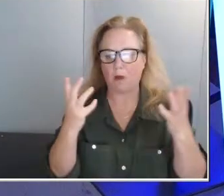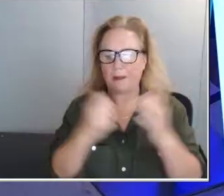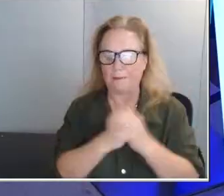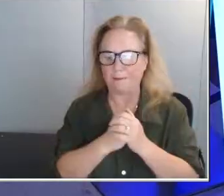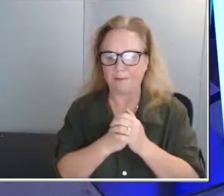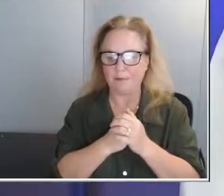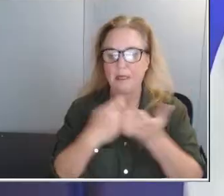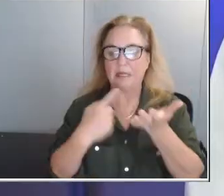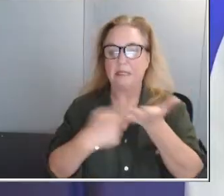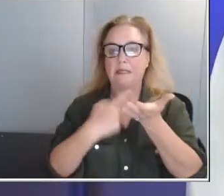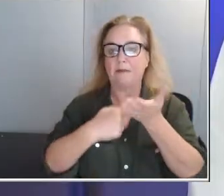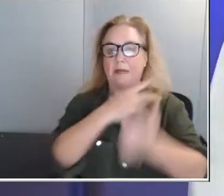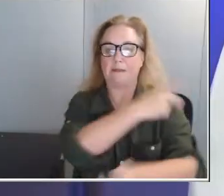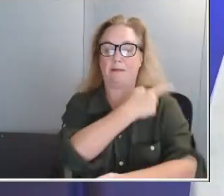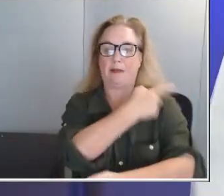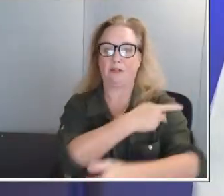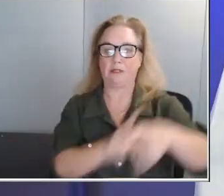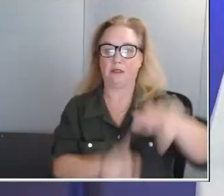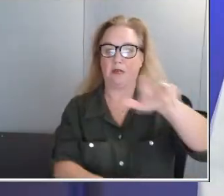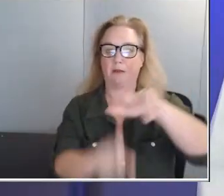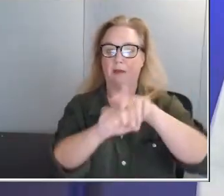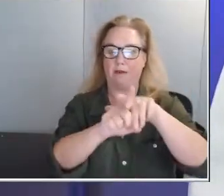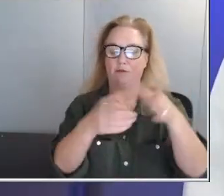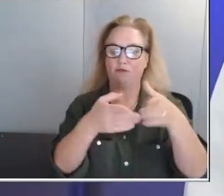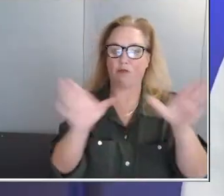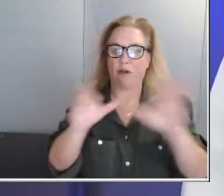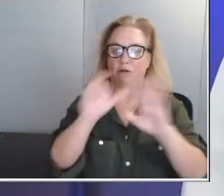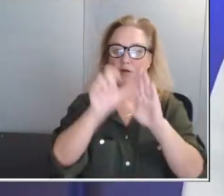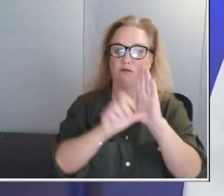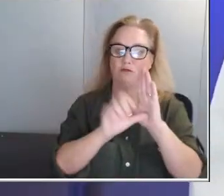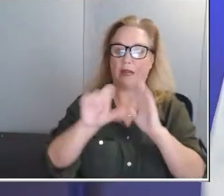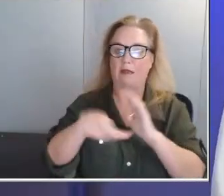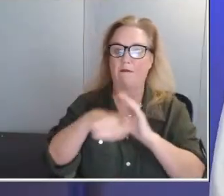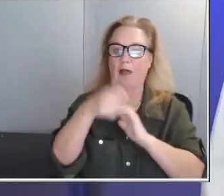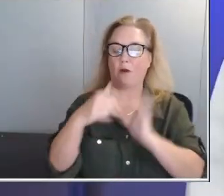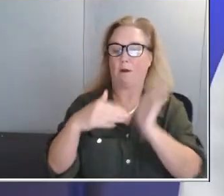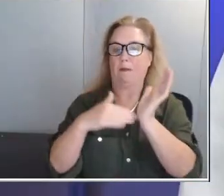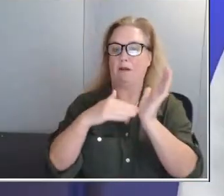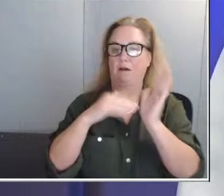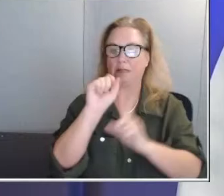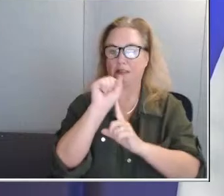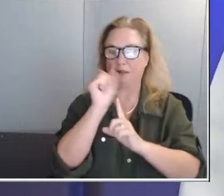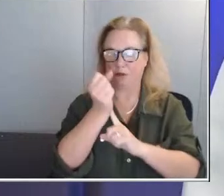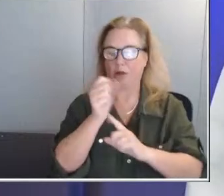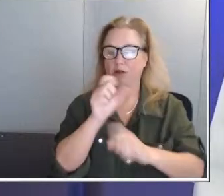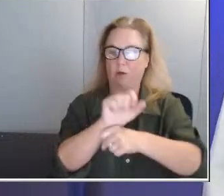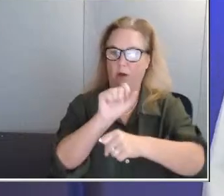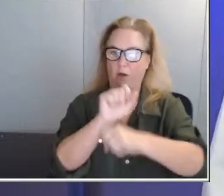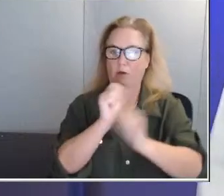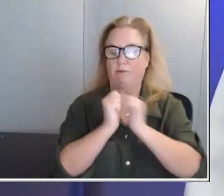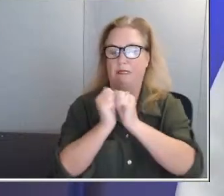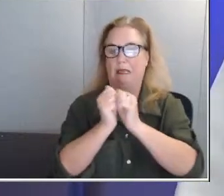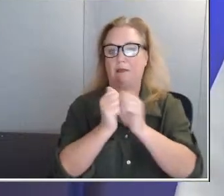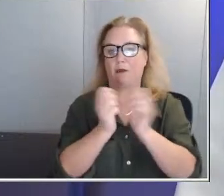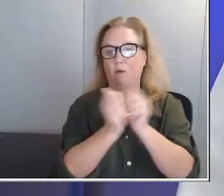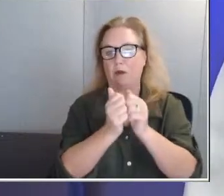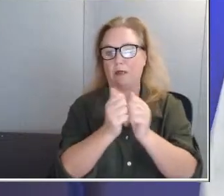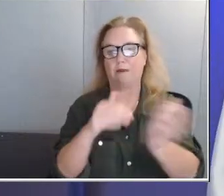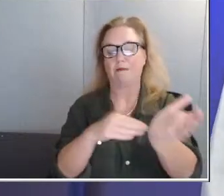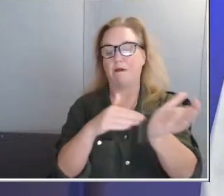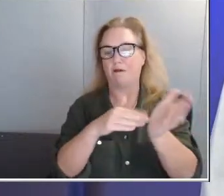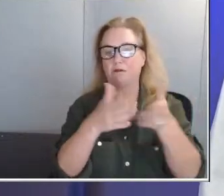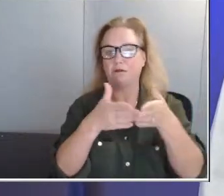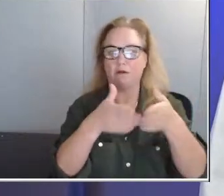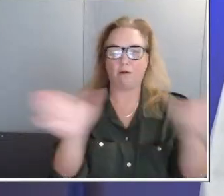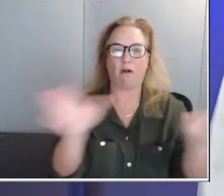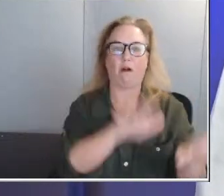sometimes patients who come in for emergency general surgery have a lot of other medical conditions, and so we work very collaboratively with physicians throughout the hospital